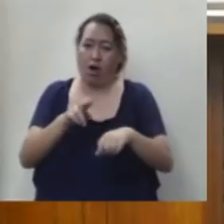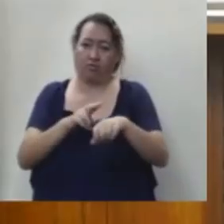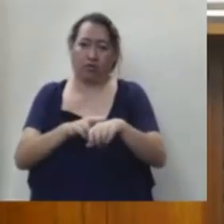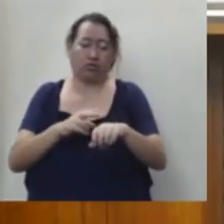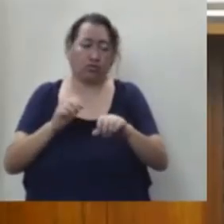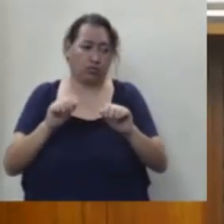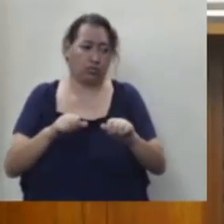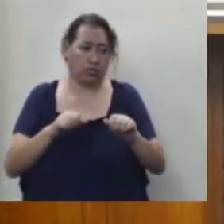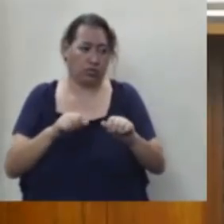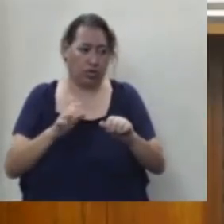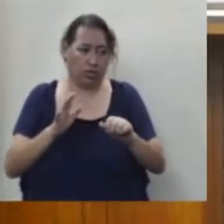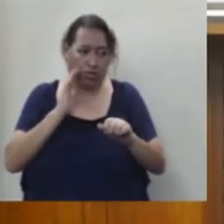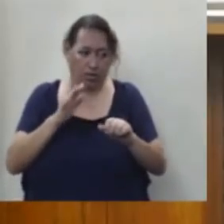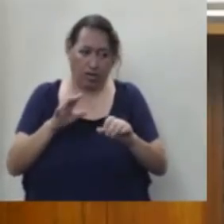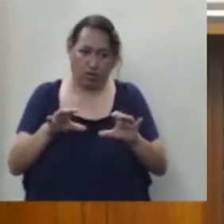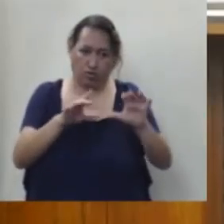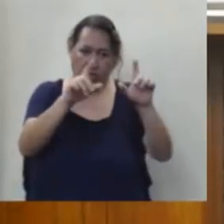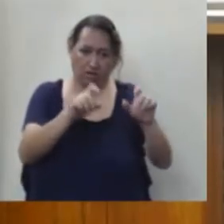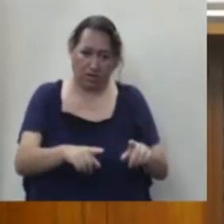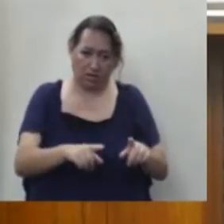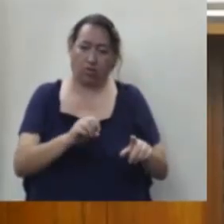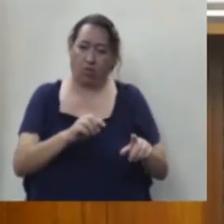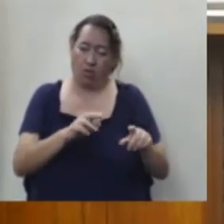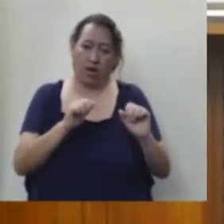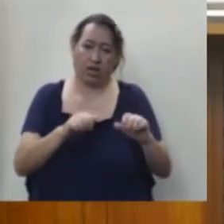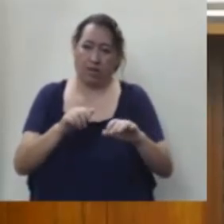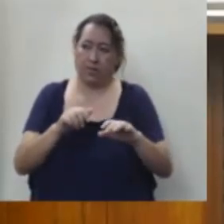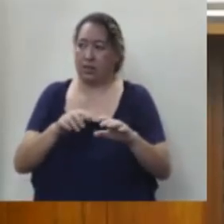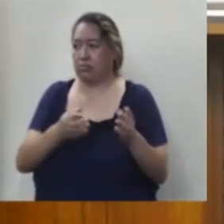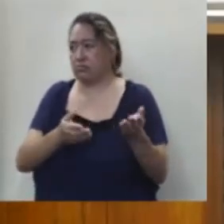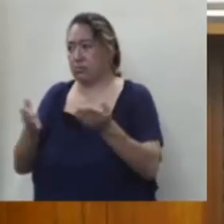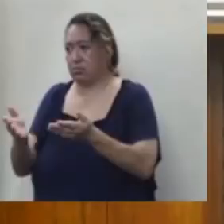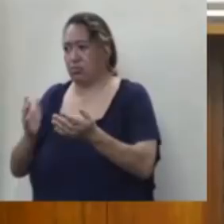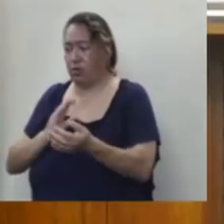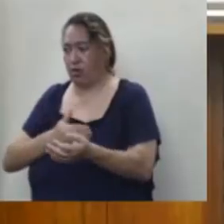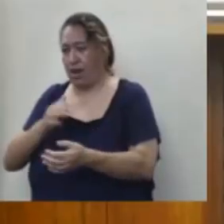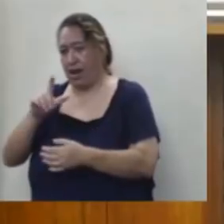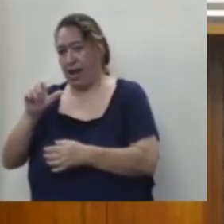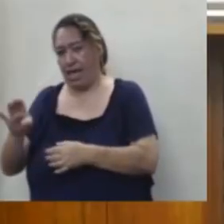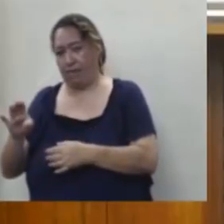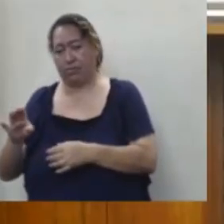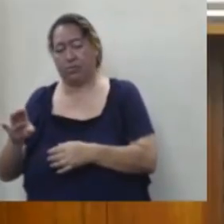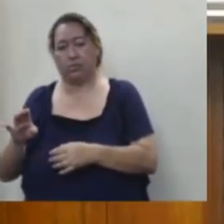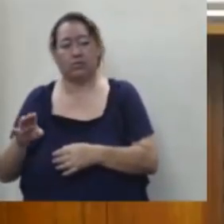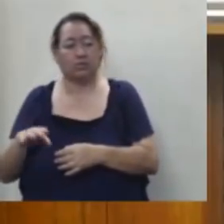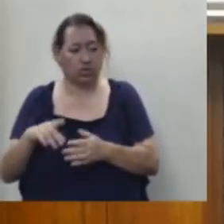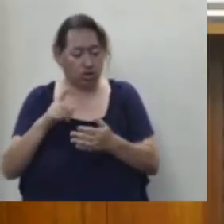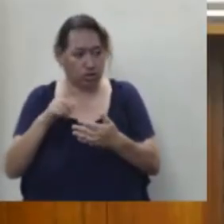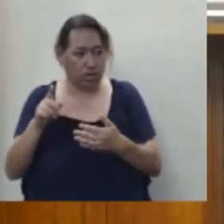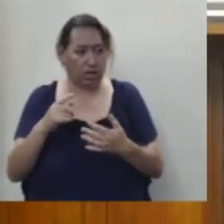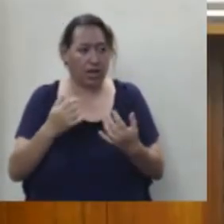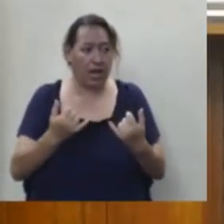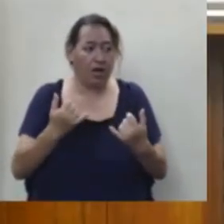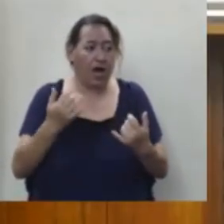the testing, or it can be referred to our laboratory to do it as well. I know in the past we did have some swabs done on those that have